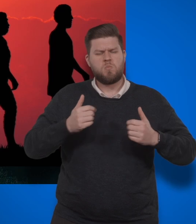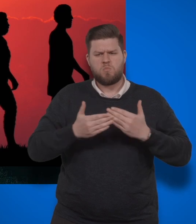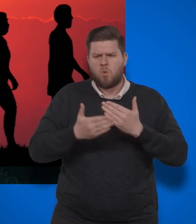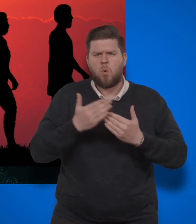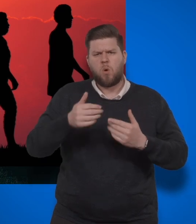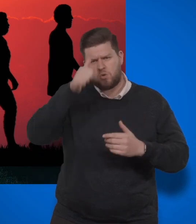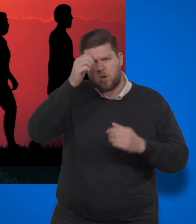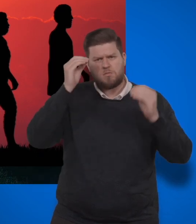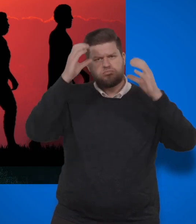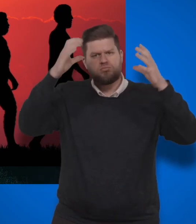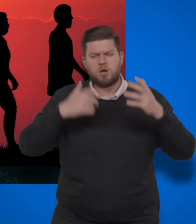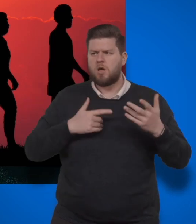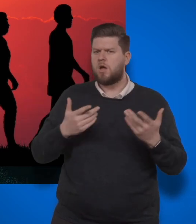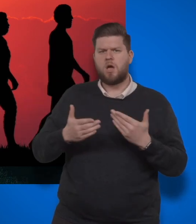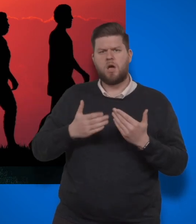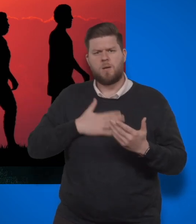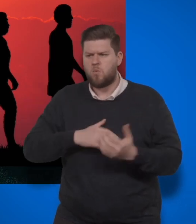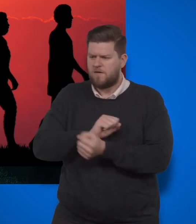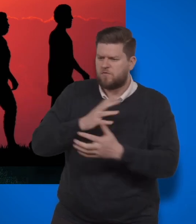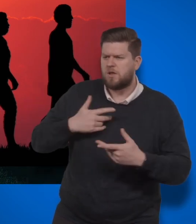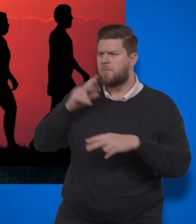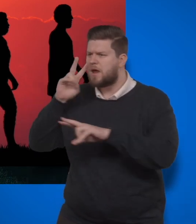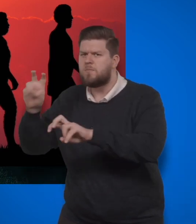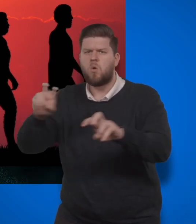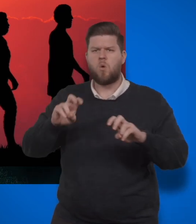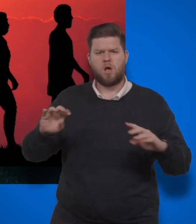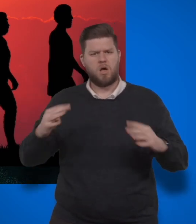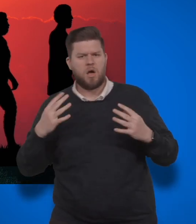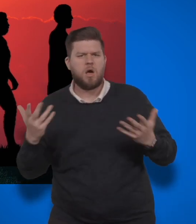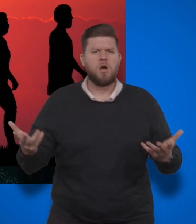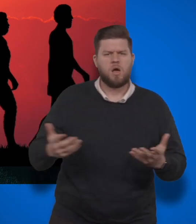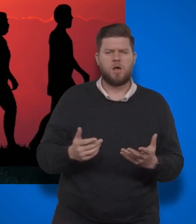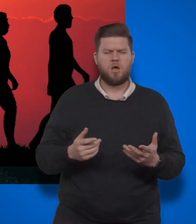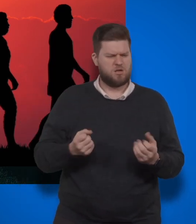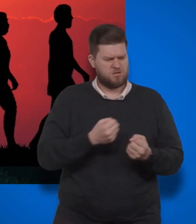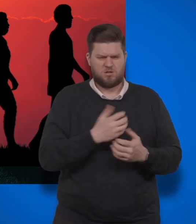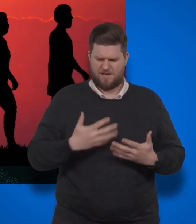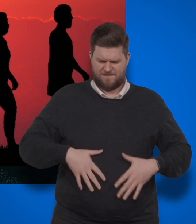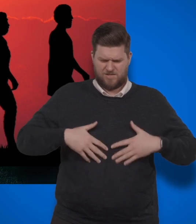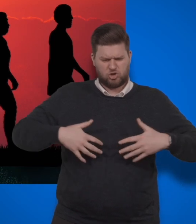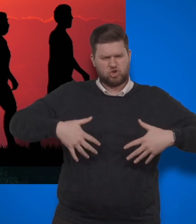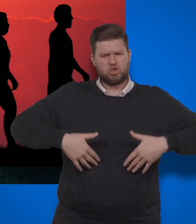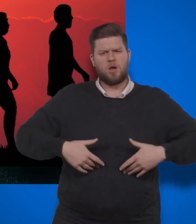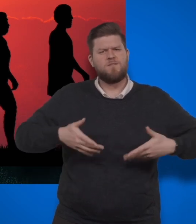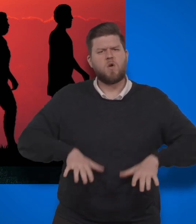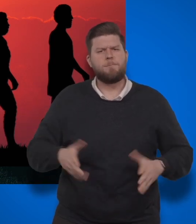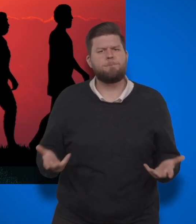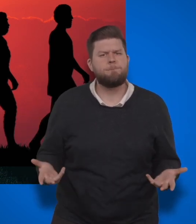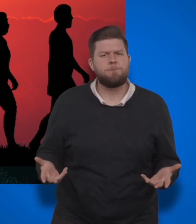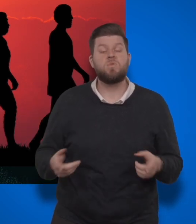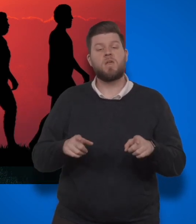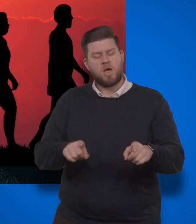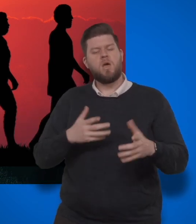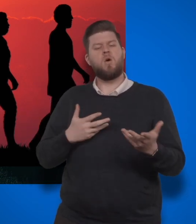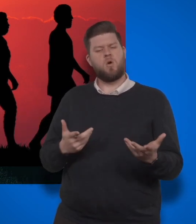glory? Where do these strange feelings come from? Okay, well, perhaps there is some extrinsic meaning to the cosmos and to